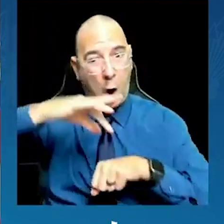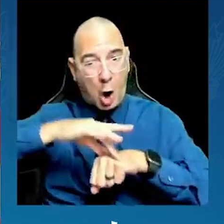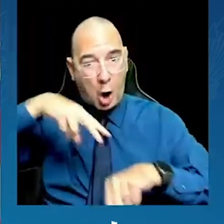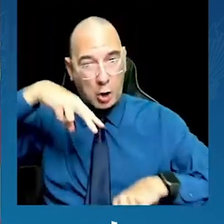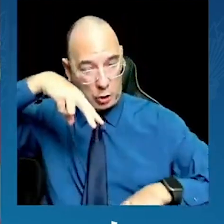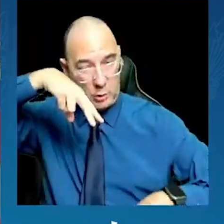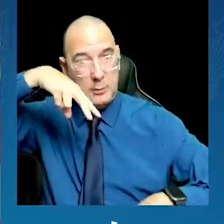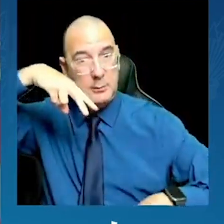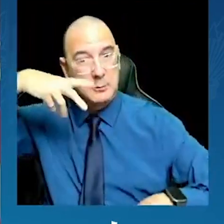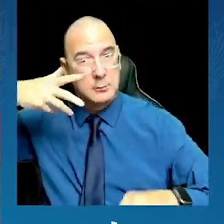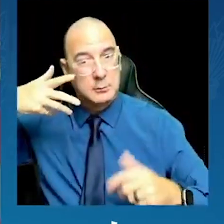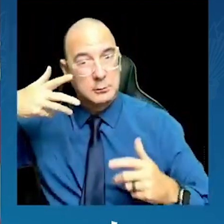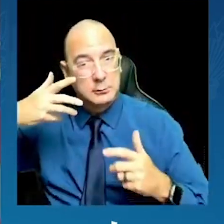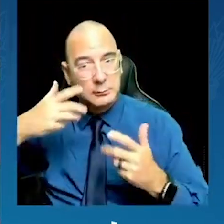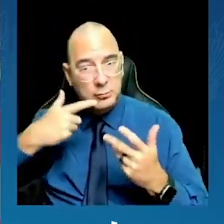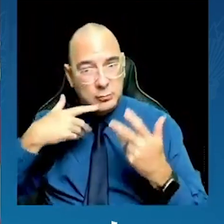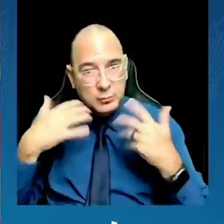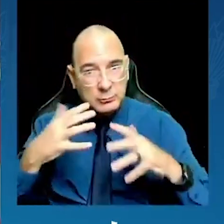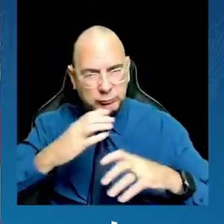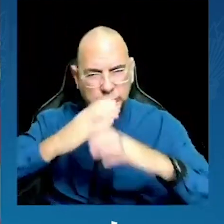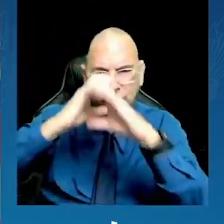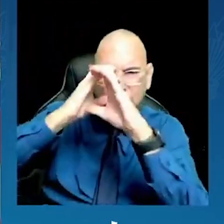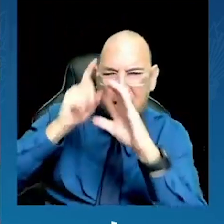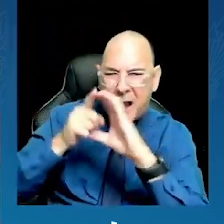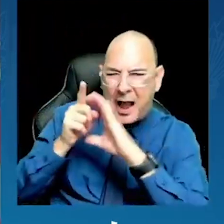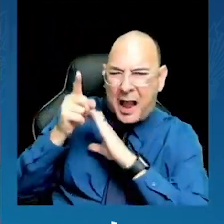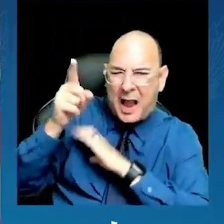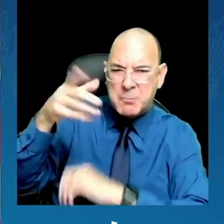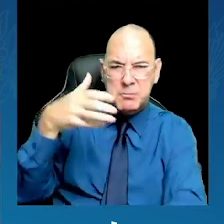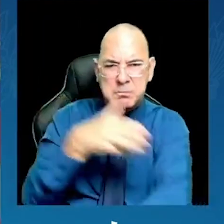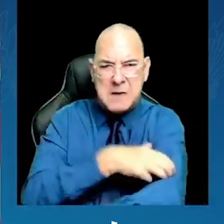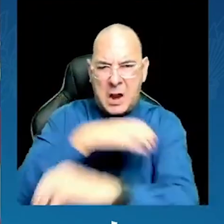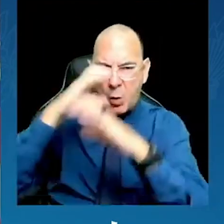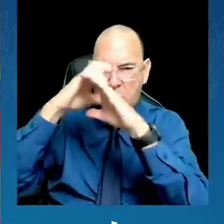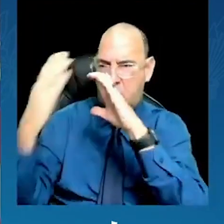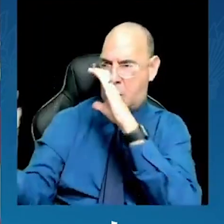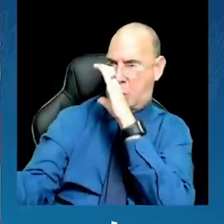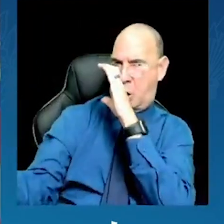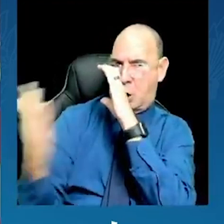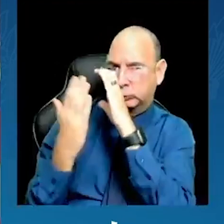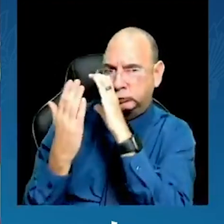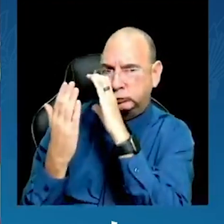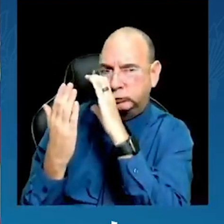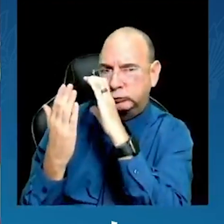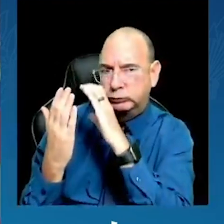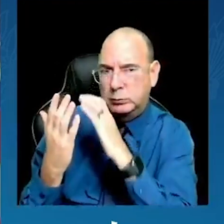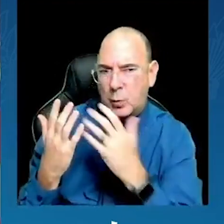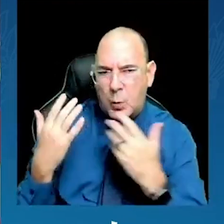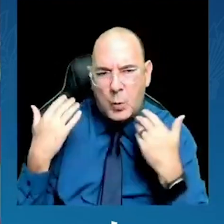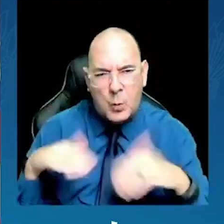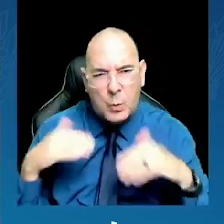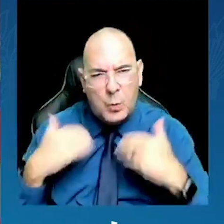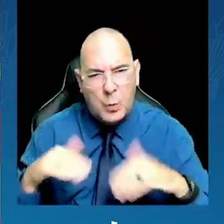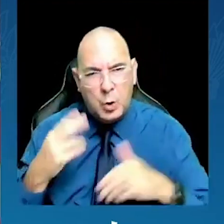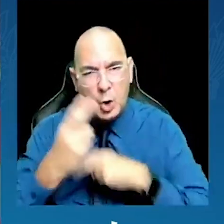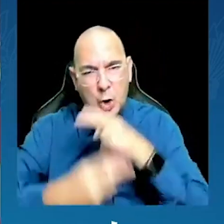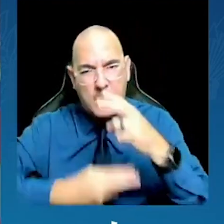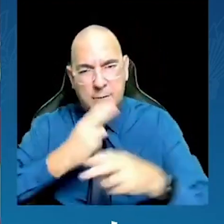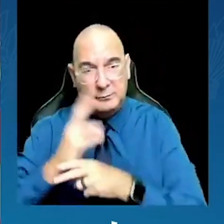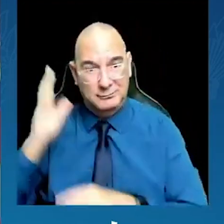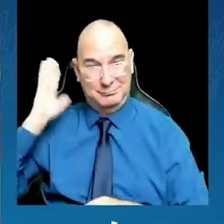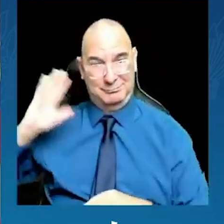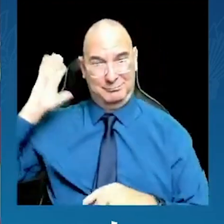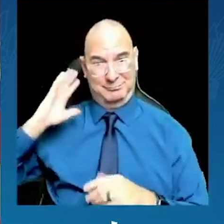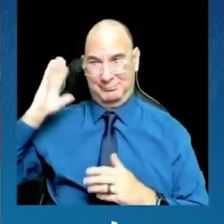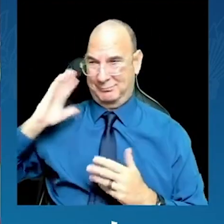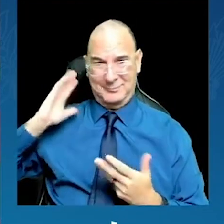telescope powerful enough to observe our universe as it was billions of years ago.